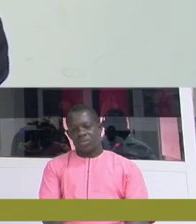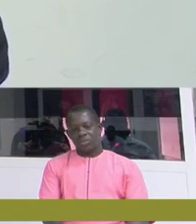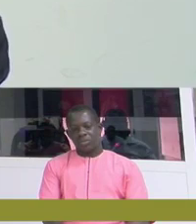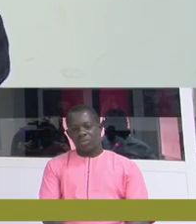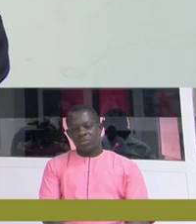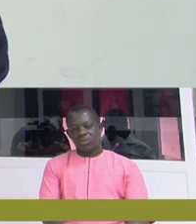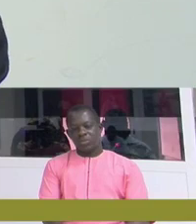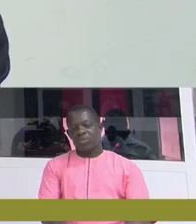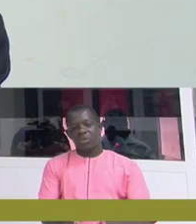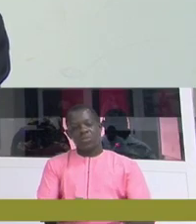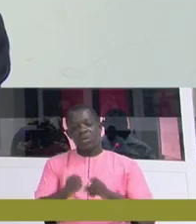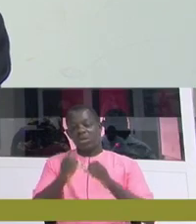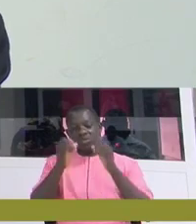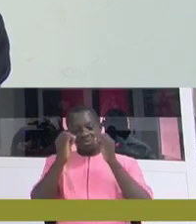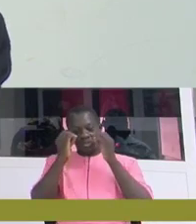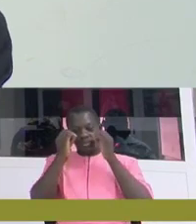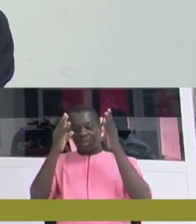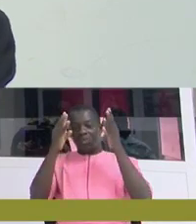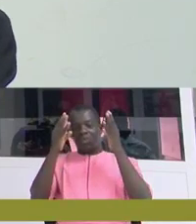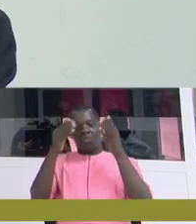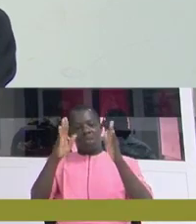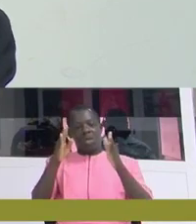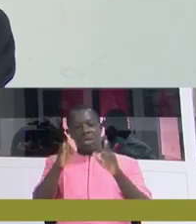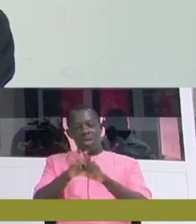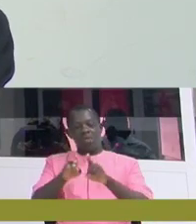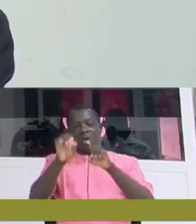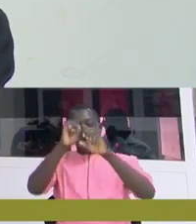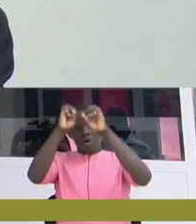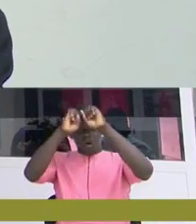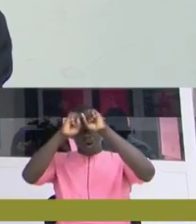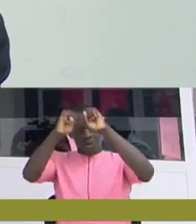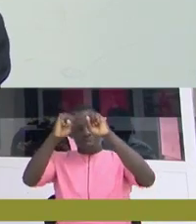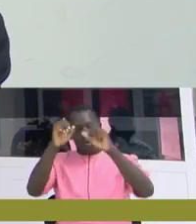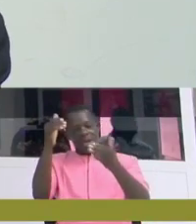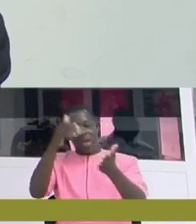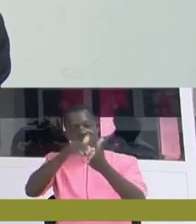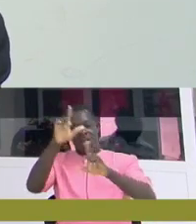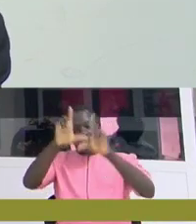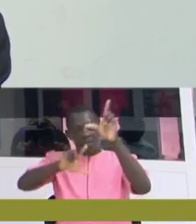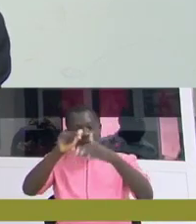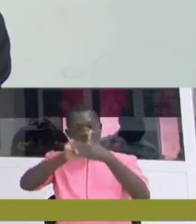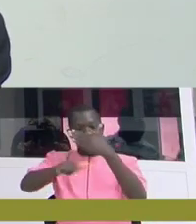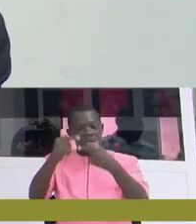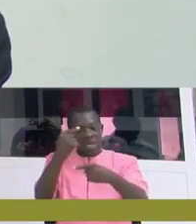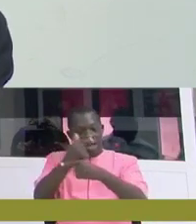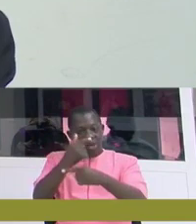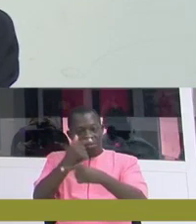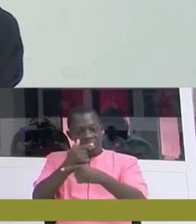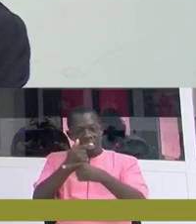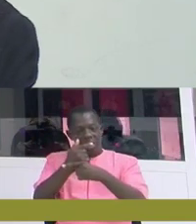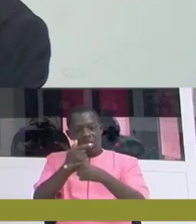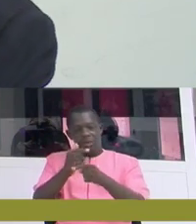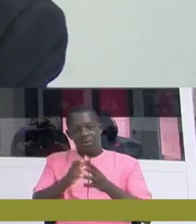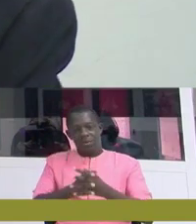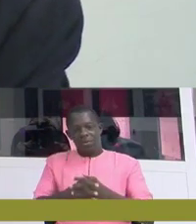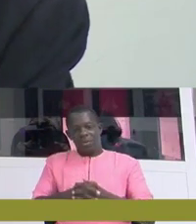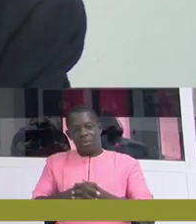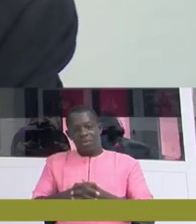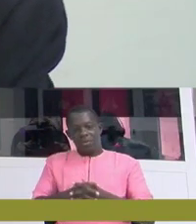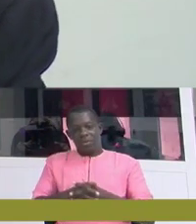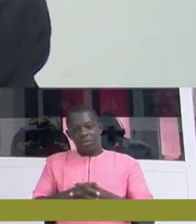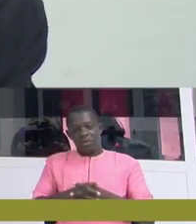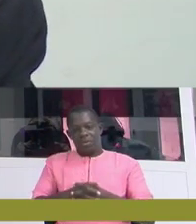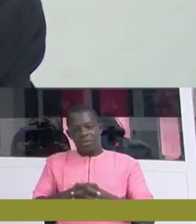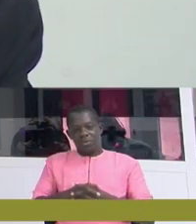Shocking that the state would stoop to that level in the Gambia. Chairman fangala kumakamu akonyimu